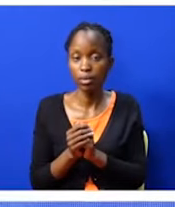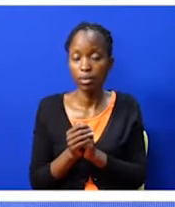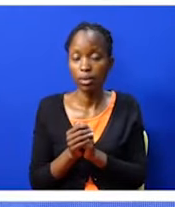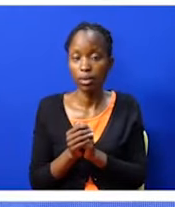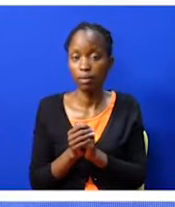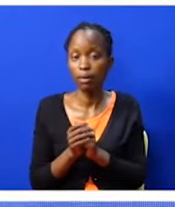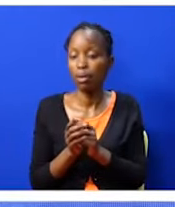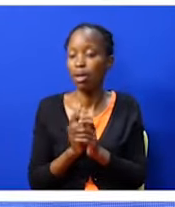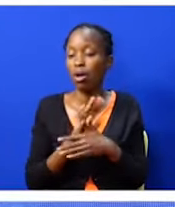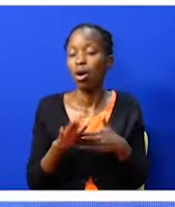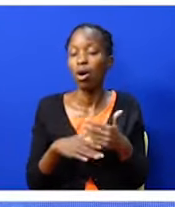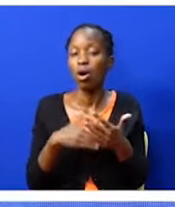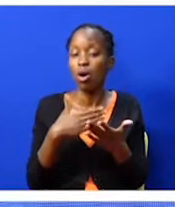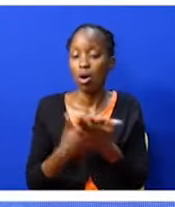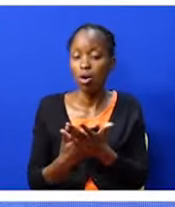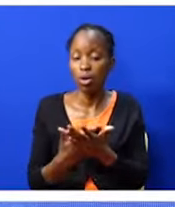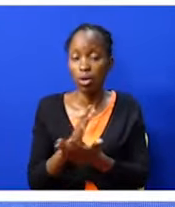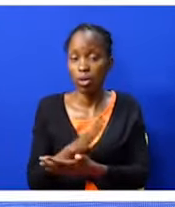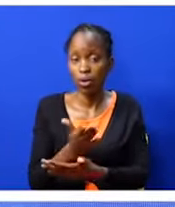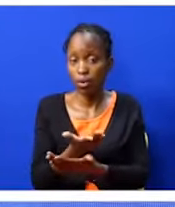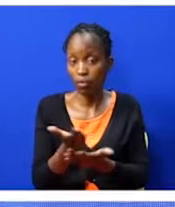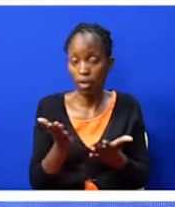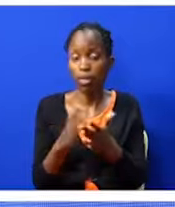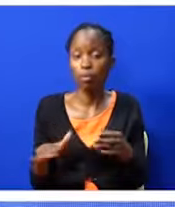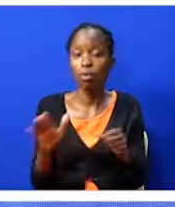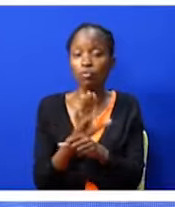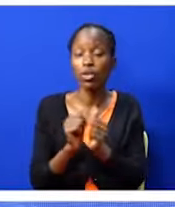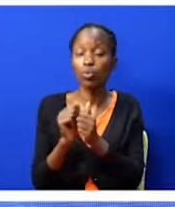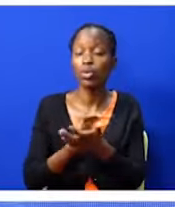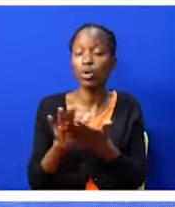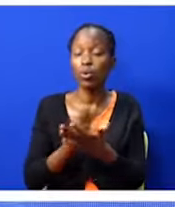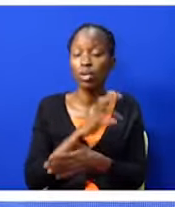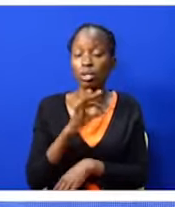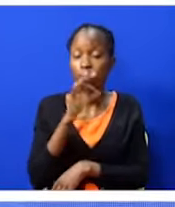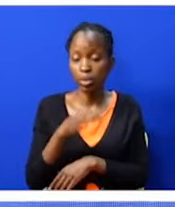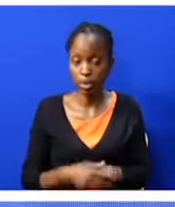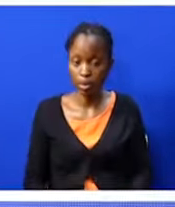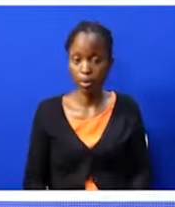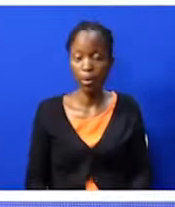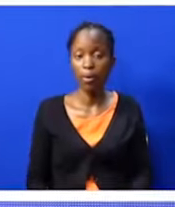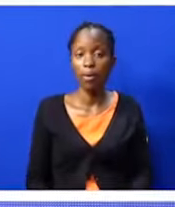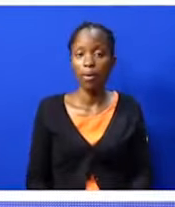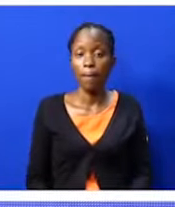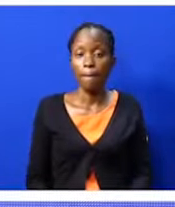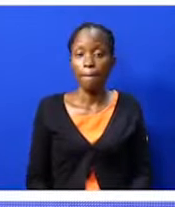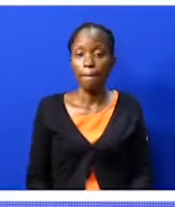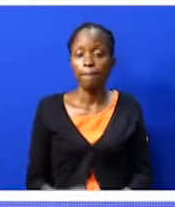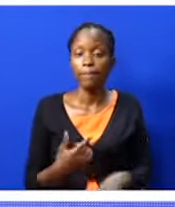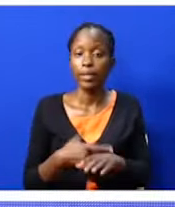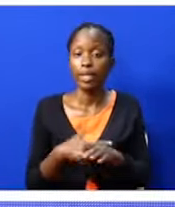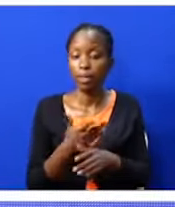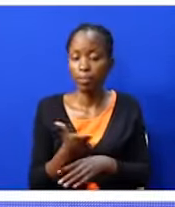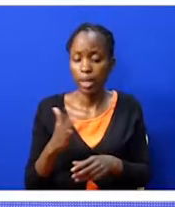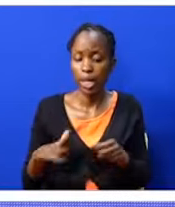Verse 4 says, all of them were filled with the Holy Spirit. Praise the Lord. Now when they were filled with the